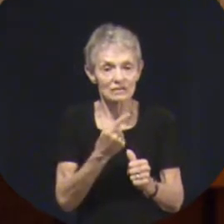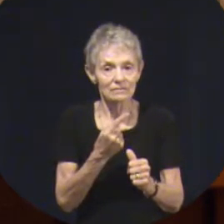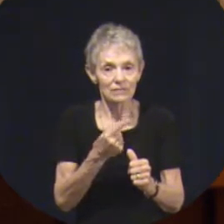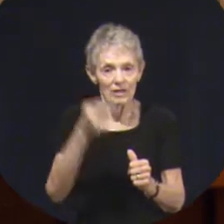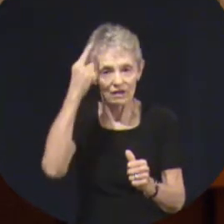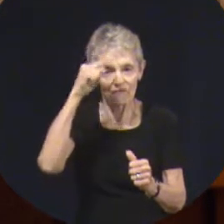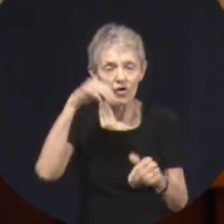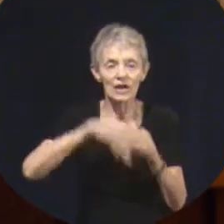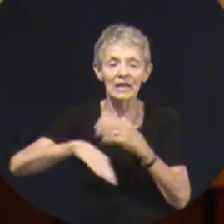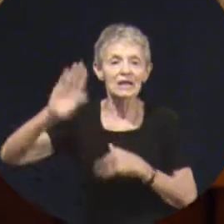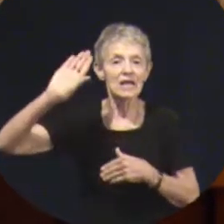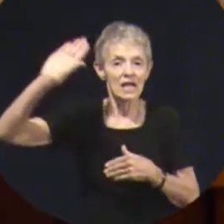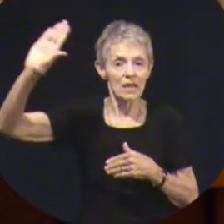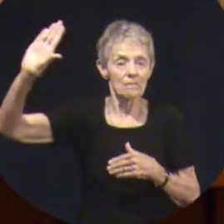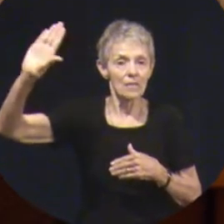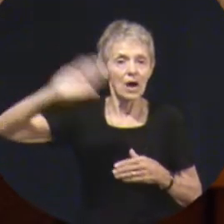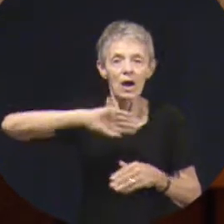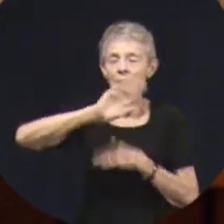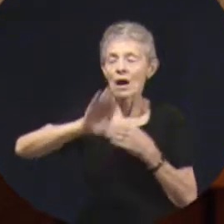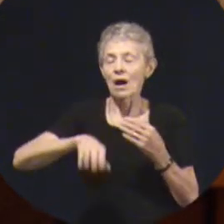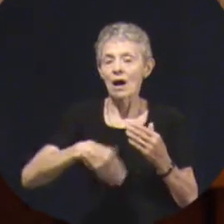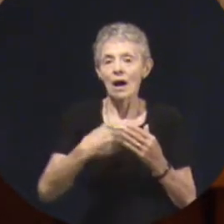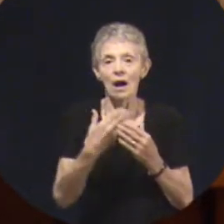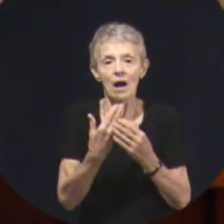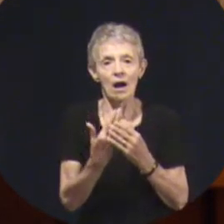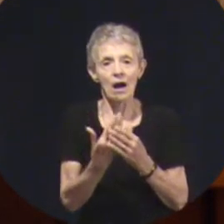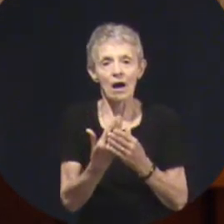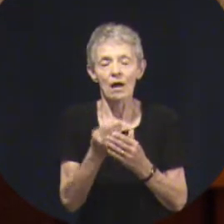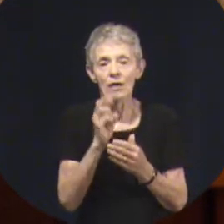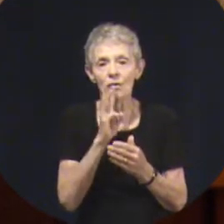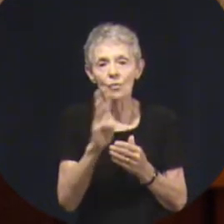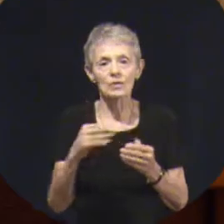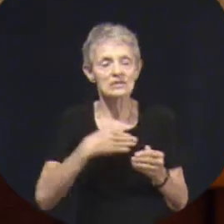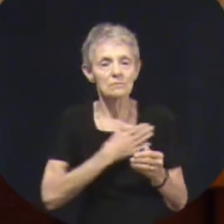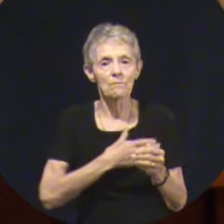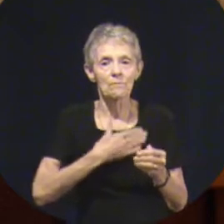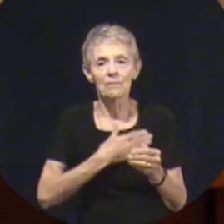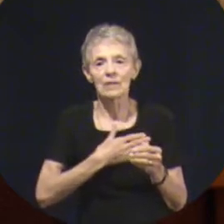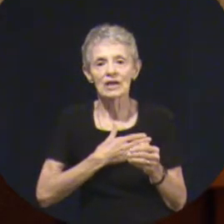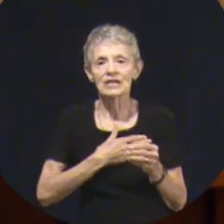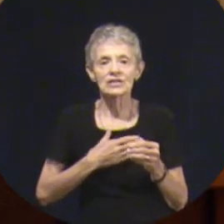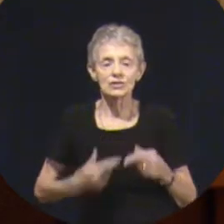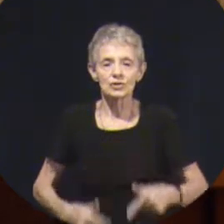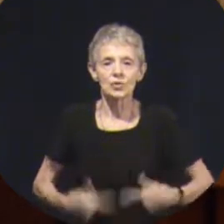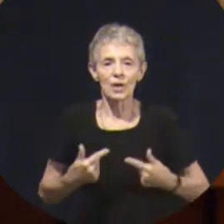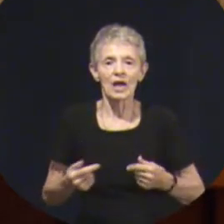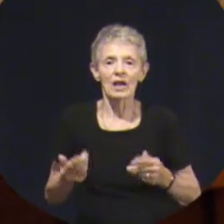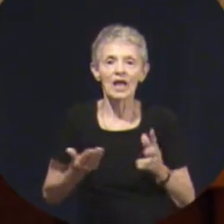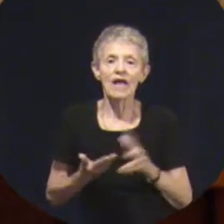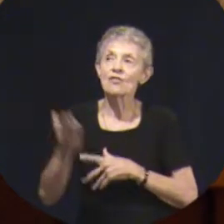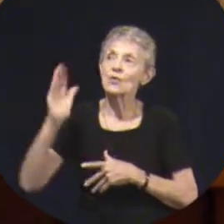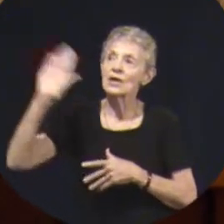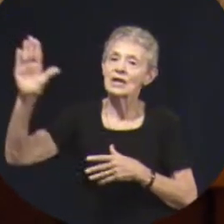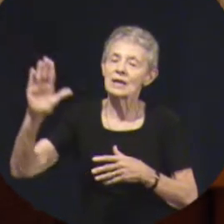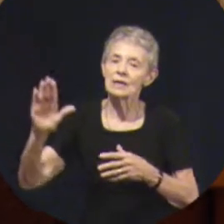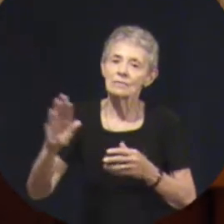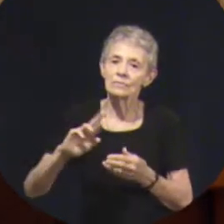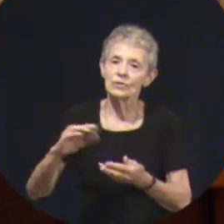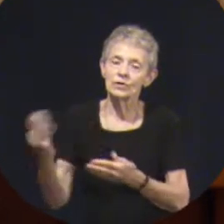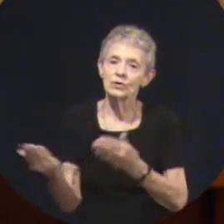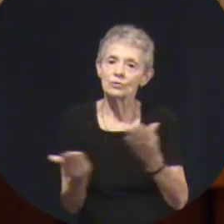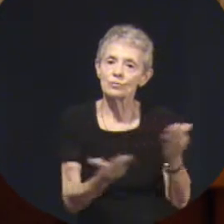For in Him all the fullness was pleased to dwell, and through Him to reconcile all things for